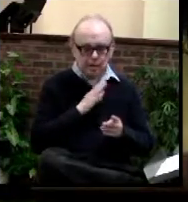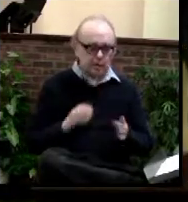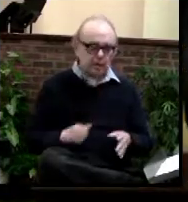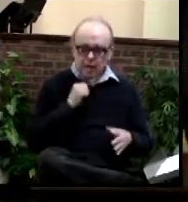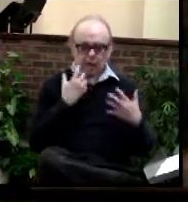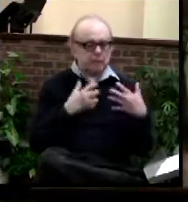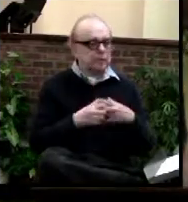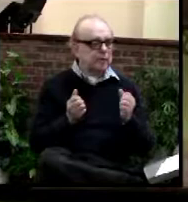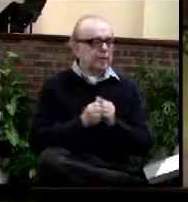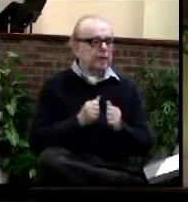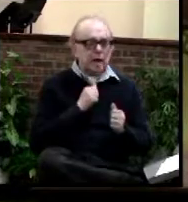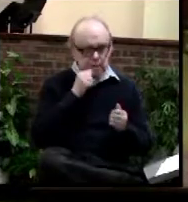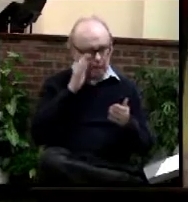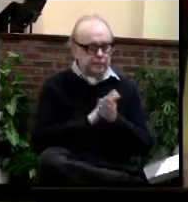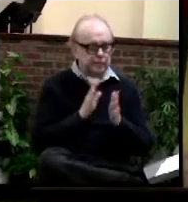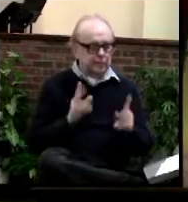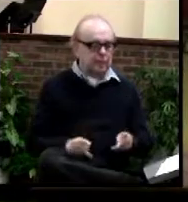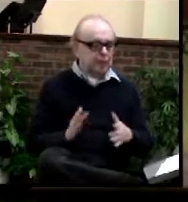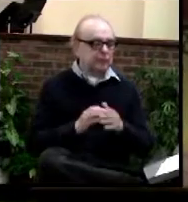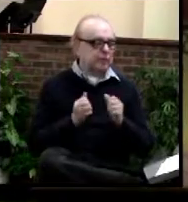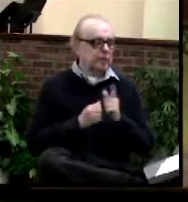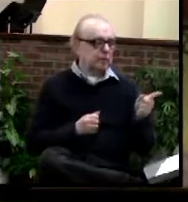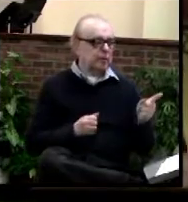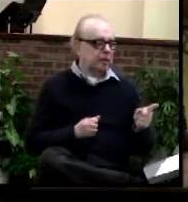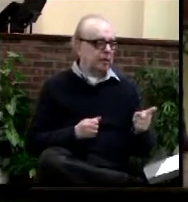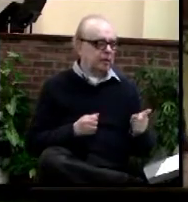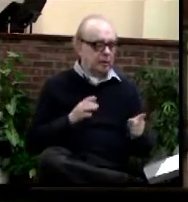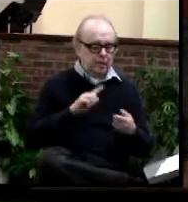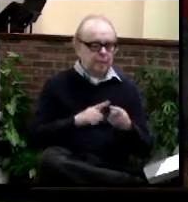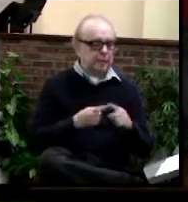a non-Christian. And I've shared with you, a buddy of mine, man,